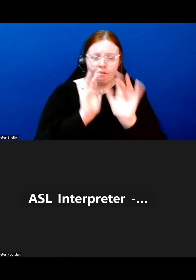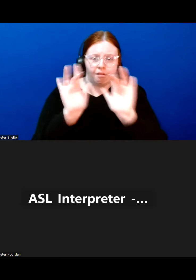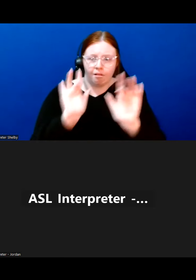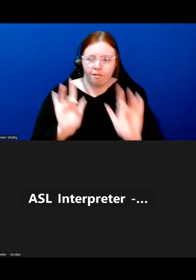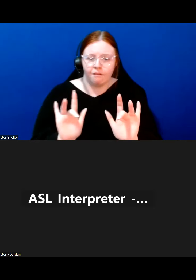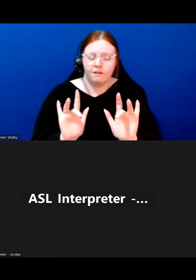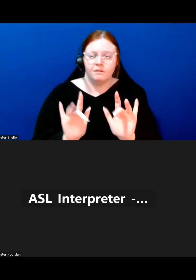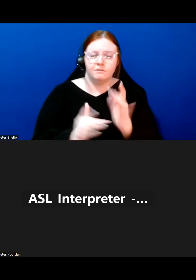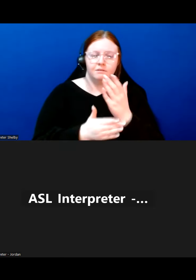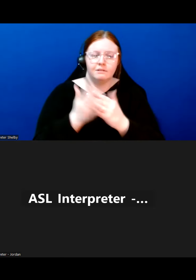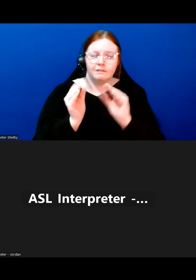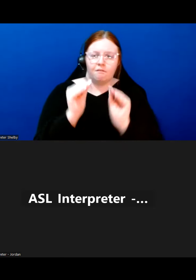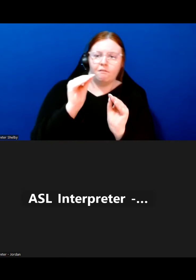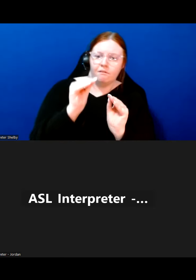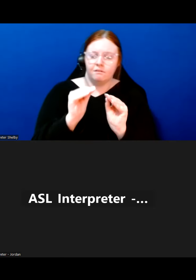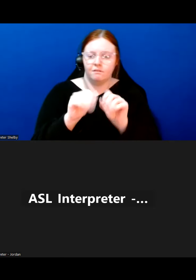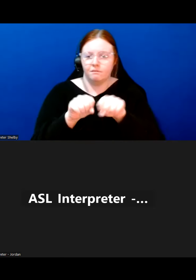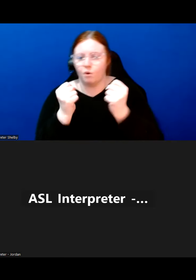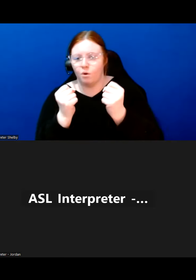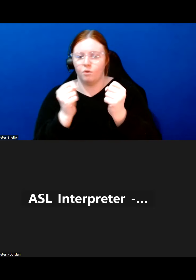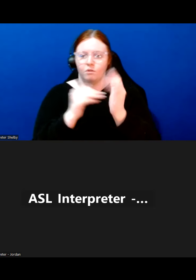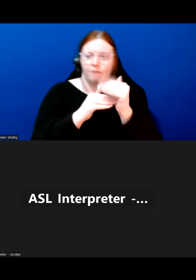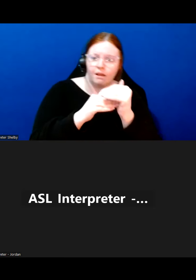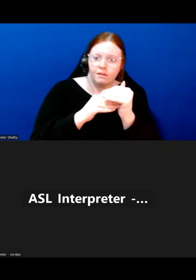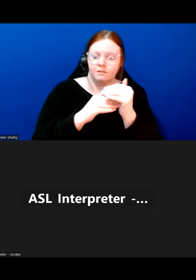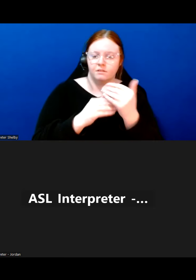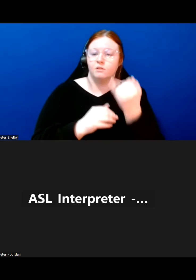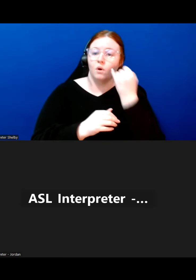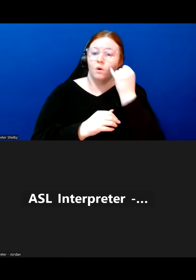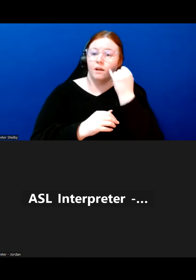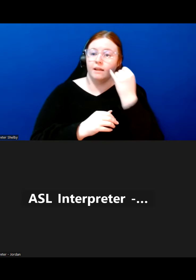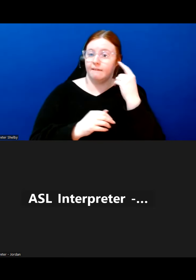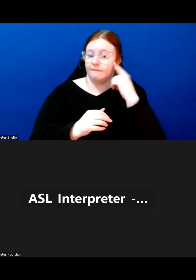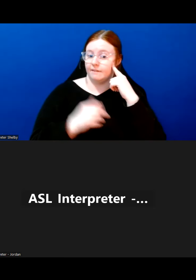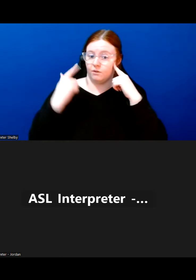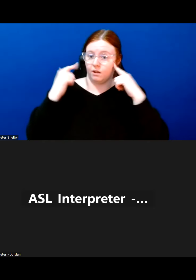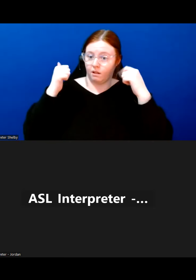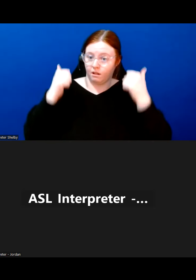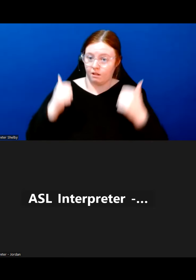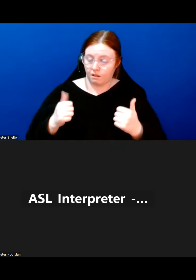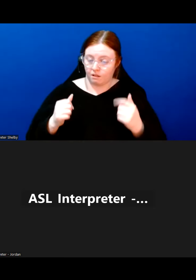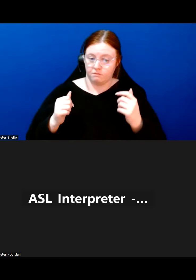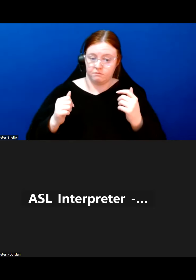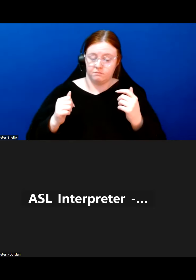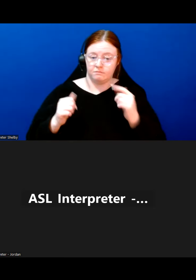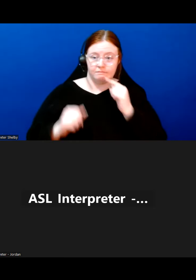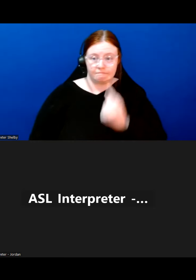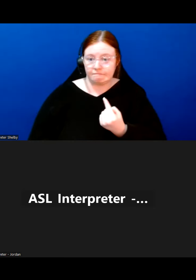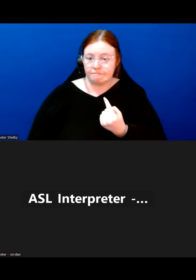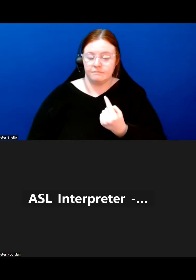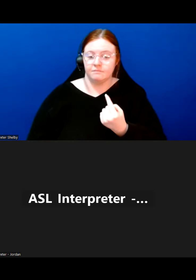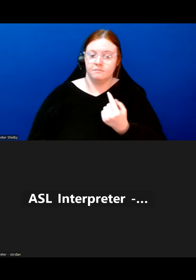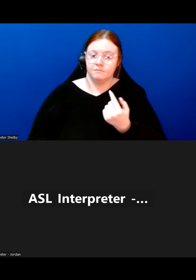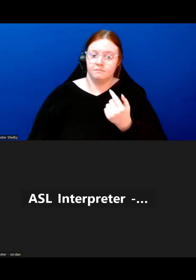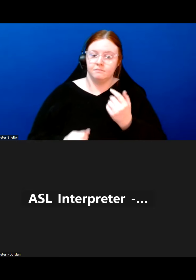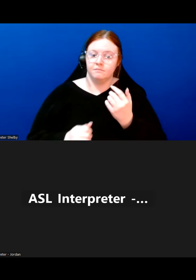get bent or broken. If the hearing loss gets to a certain severity, you can even have some of those